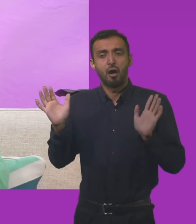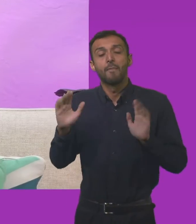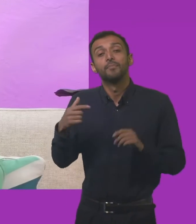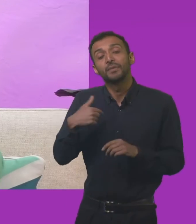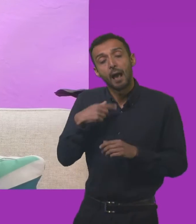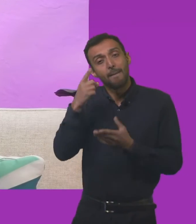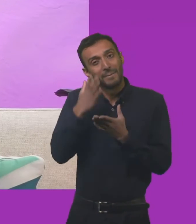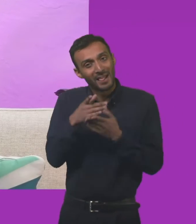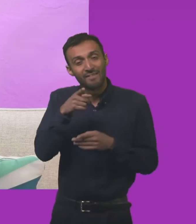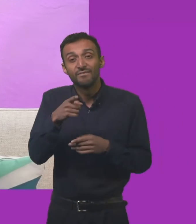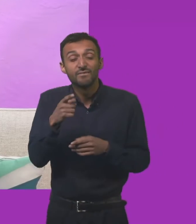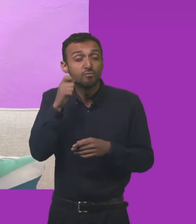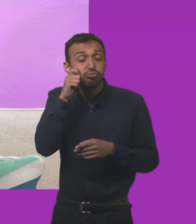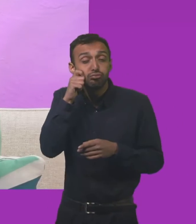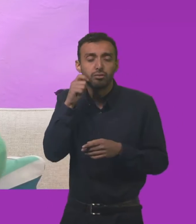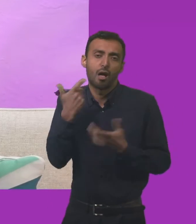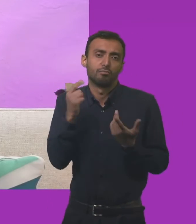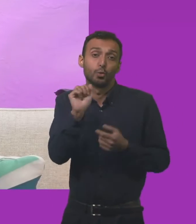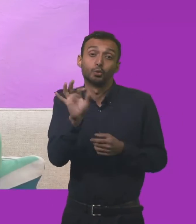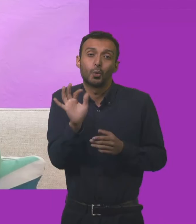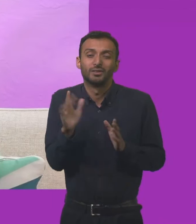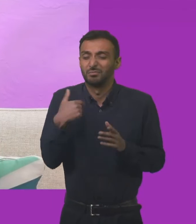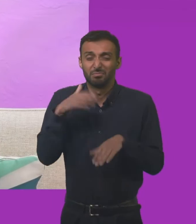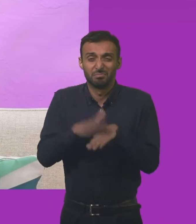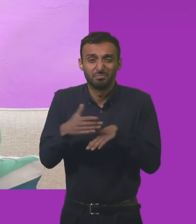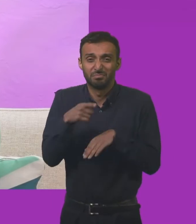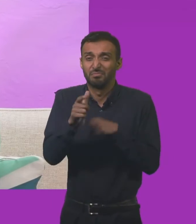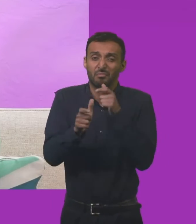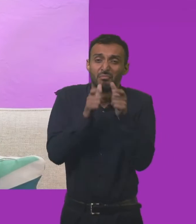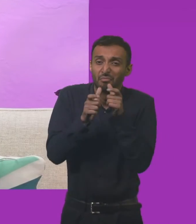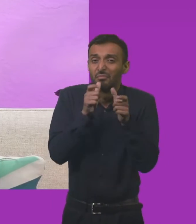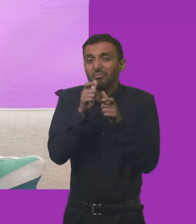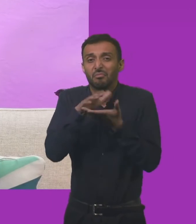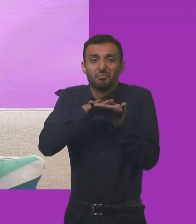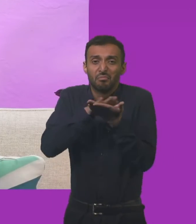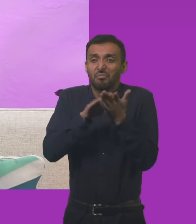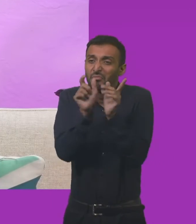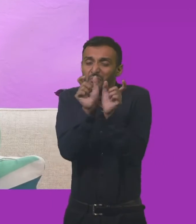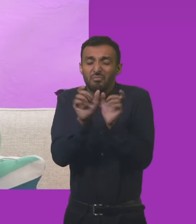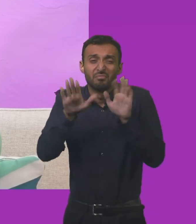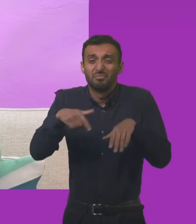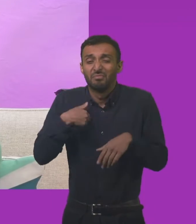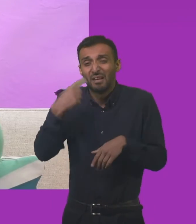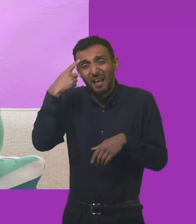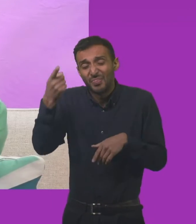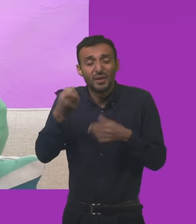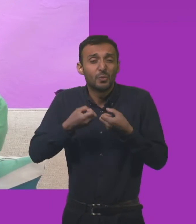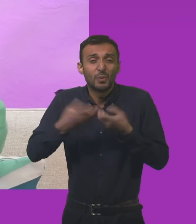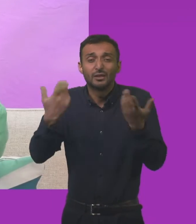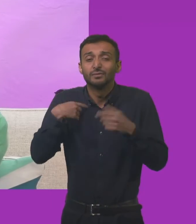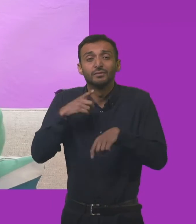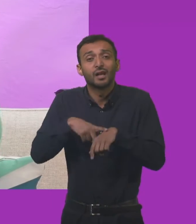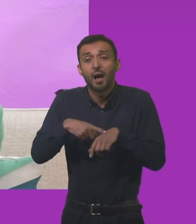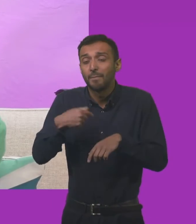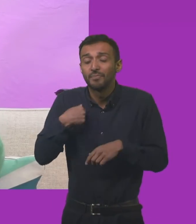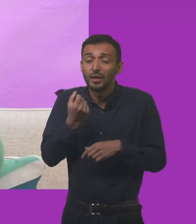choice. So I don't get caught up on semantics and terminology anymore. I think it's a waste of energy. We have a lot more, and I realize now we live